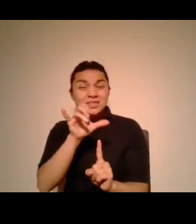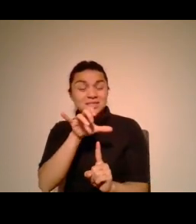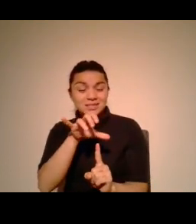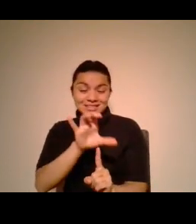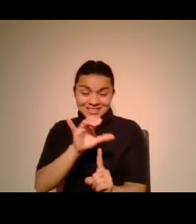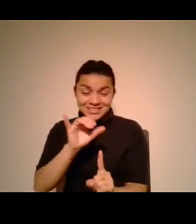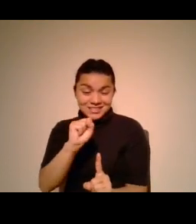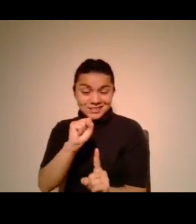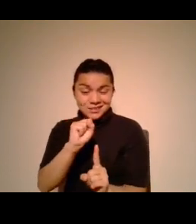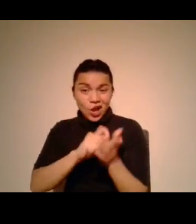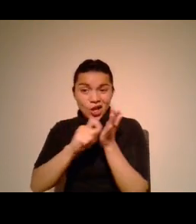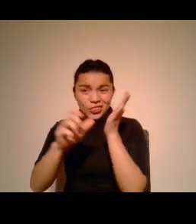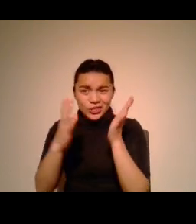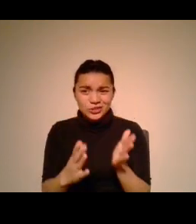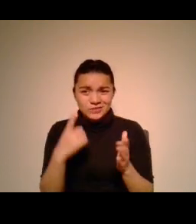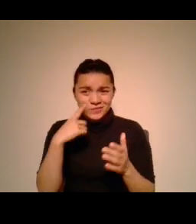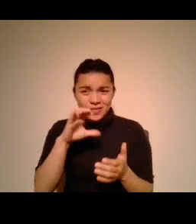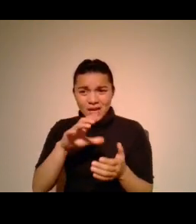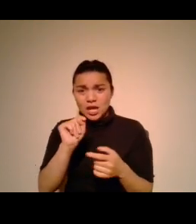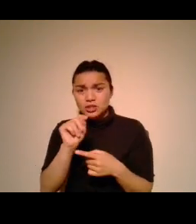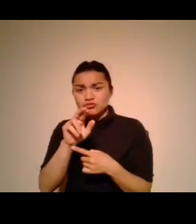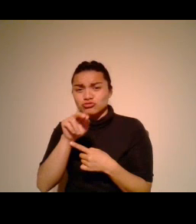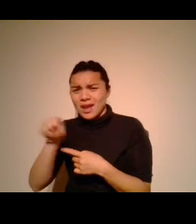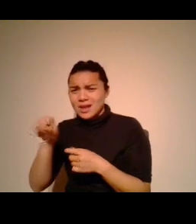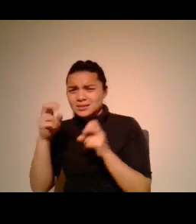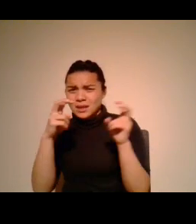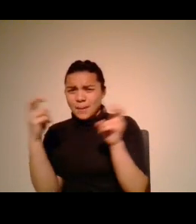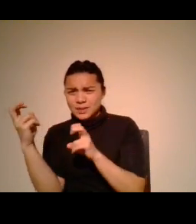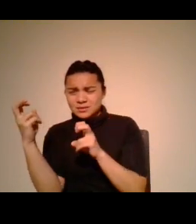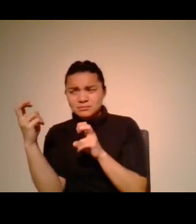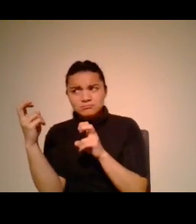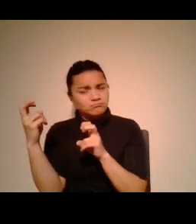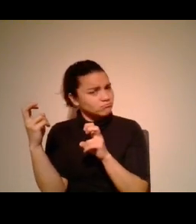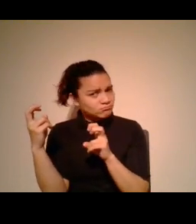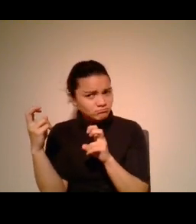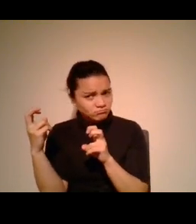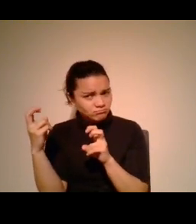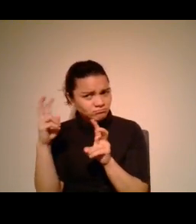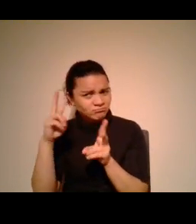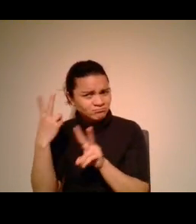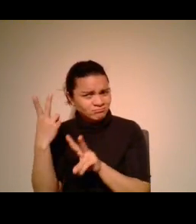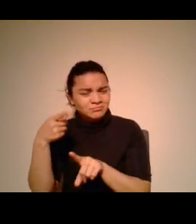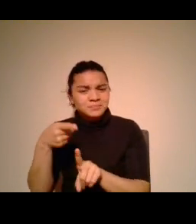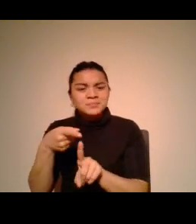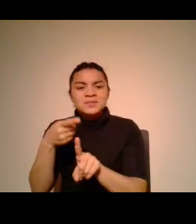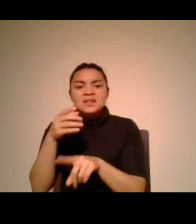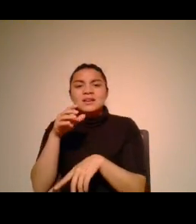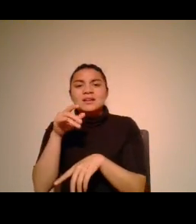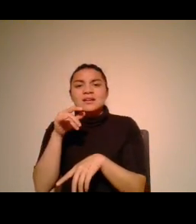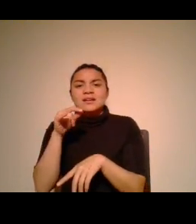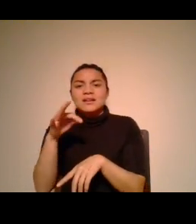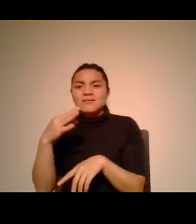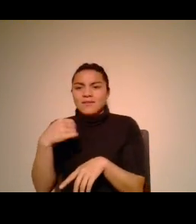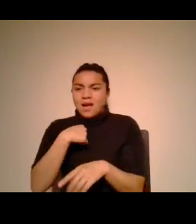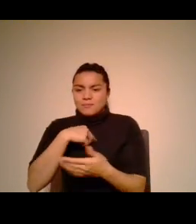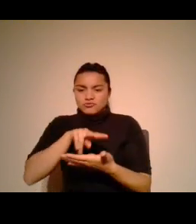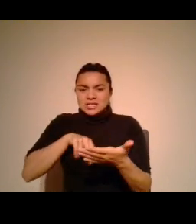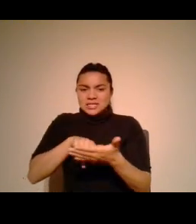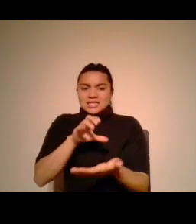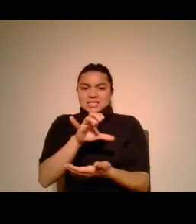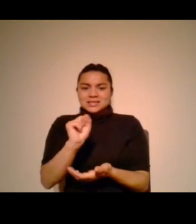think to yourself, if I am a trans undergraduate thinking about going to grad school in linguistics, what does this say to me? And what it says to